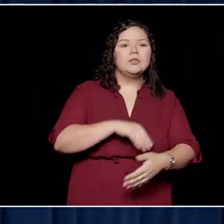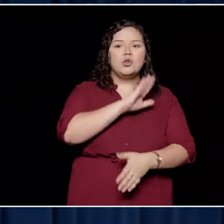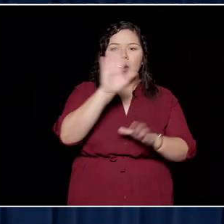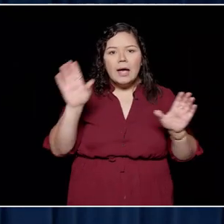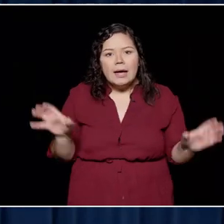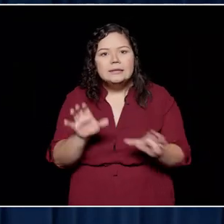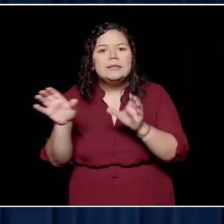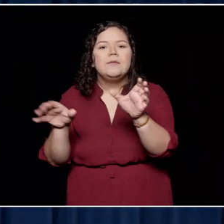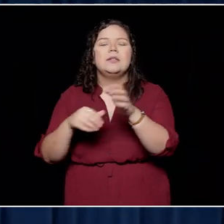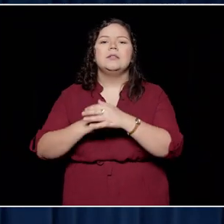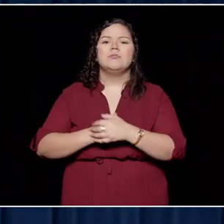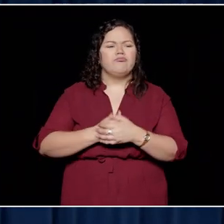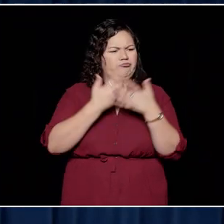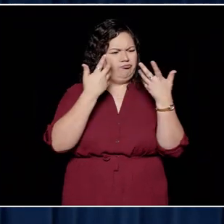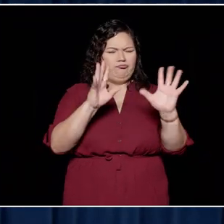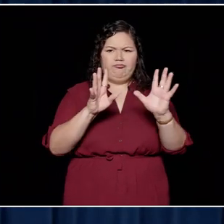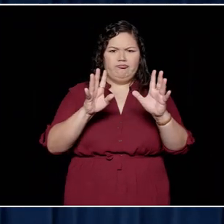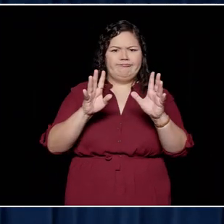activities.